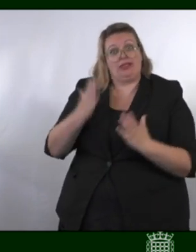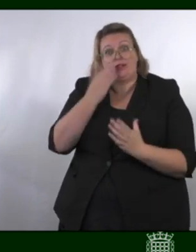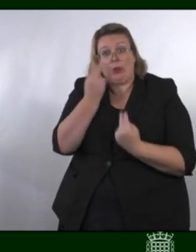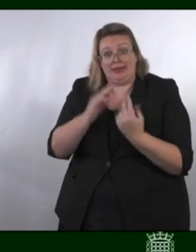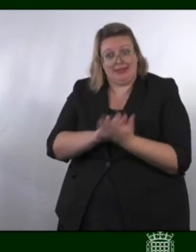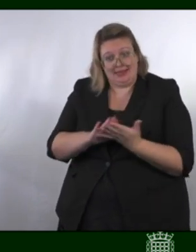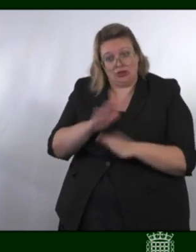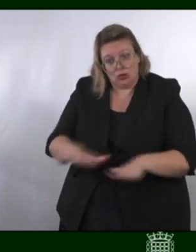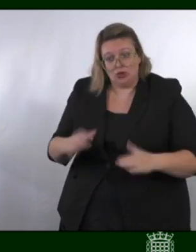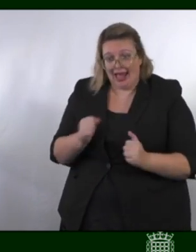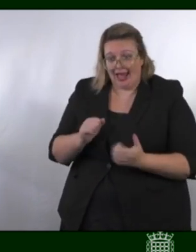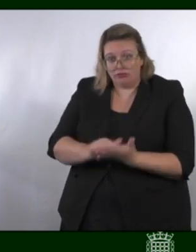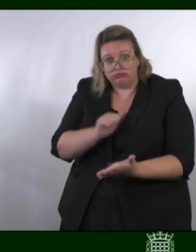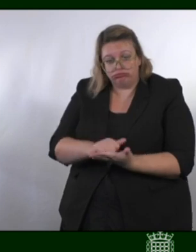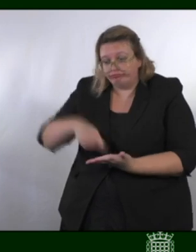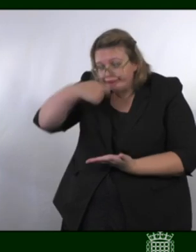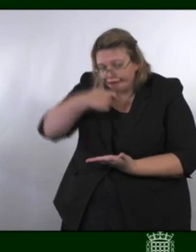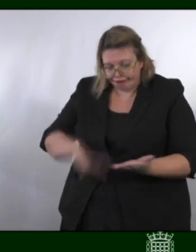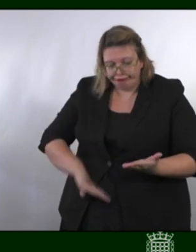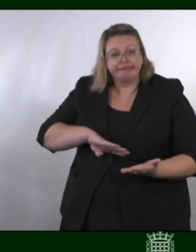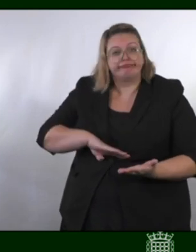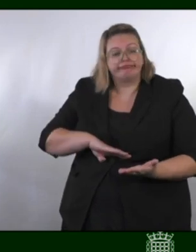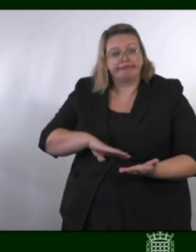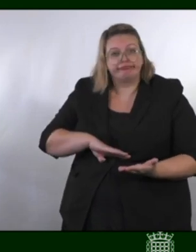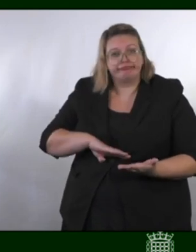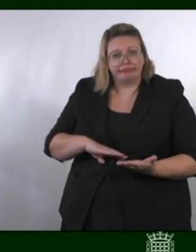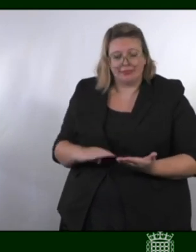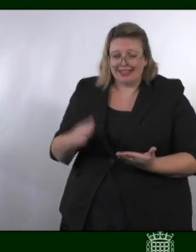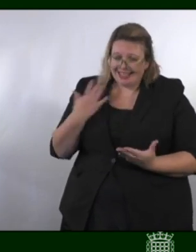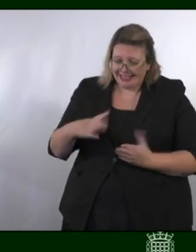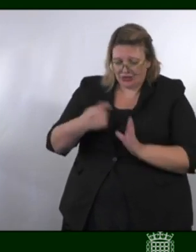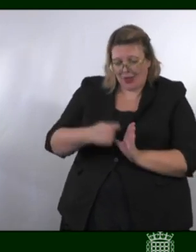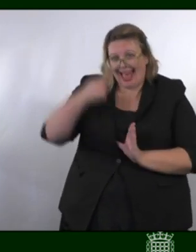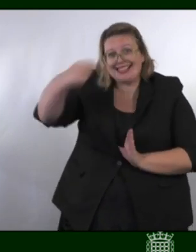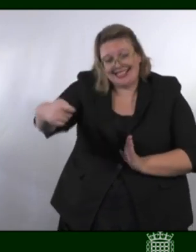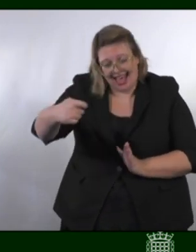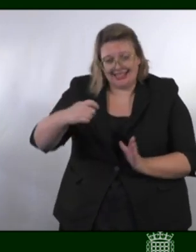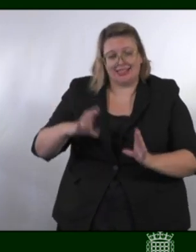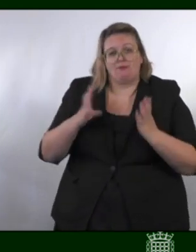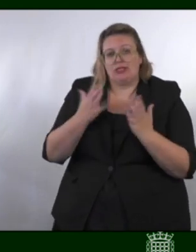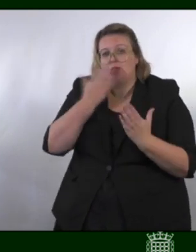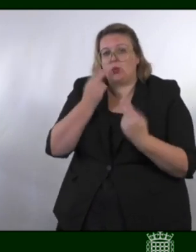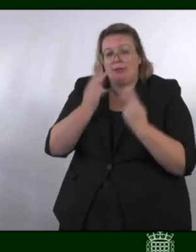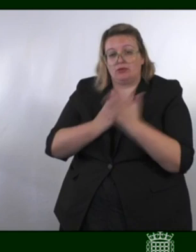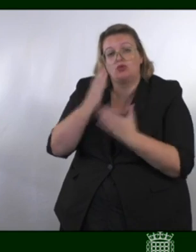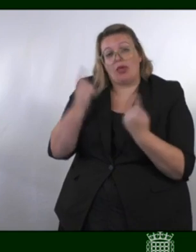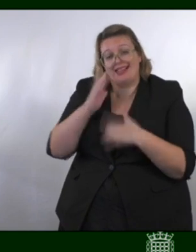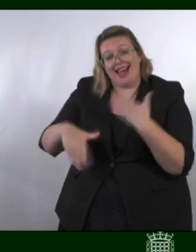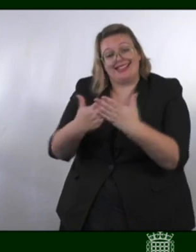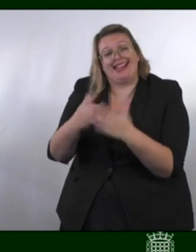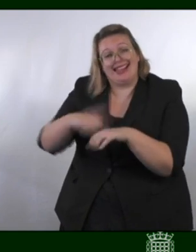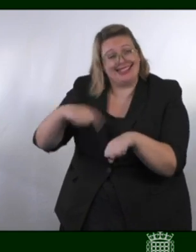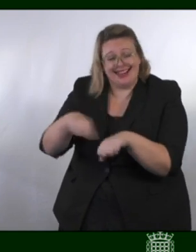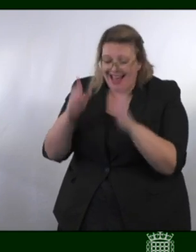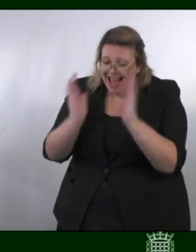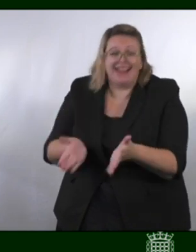fed. Whether to extend to Easter is both a moral and political choice. So will the Prime Minister make